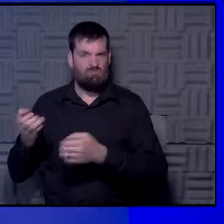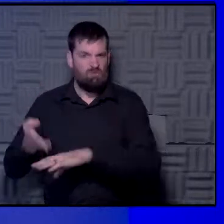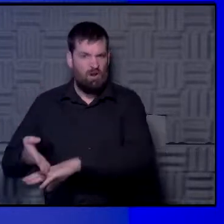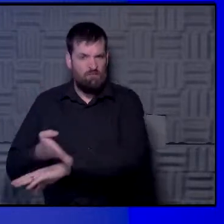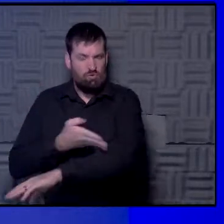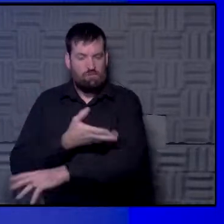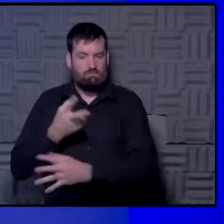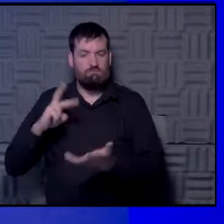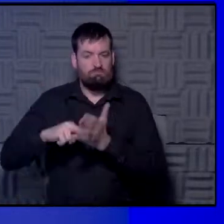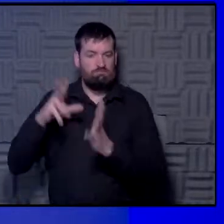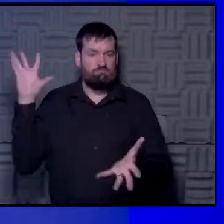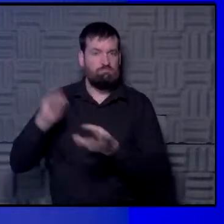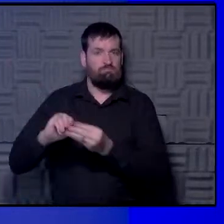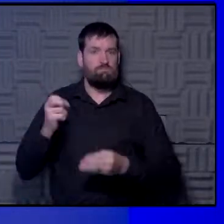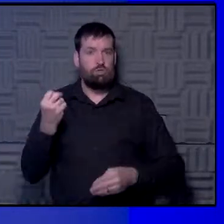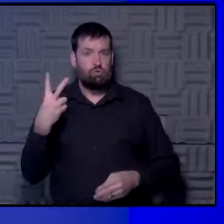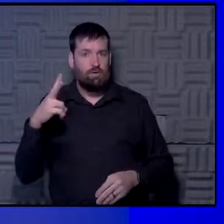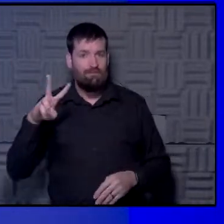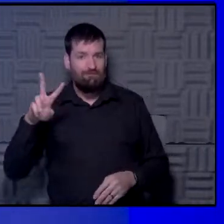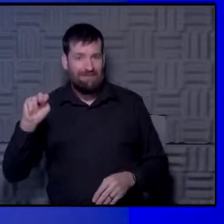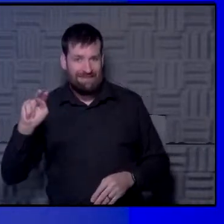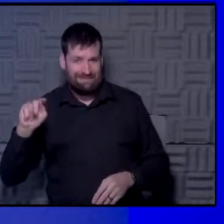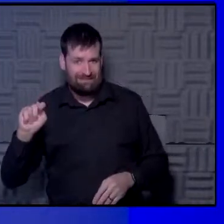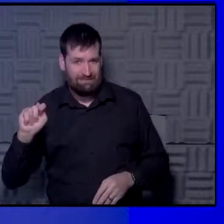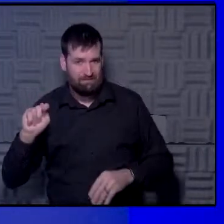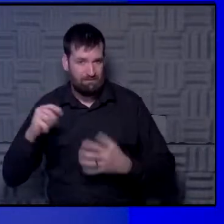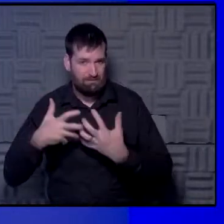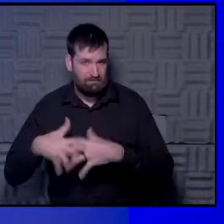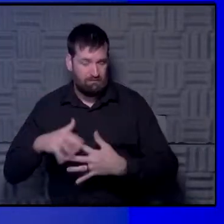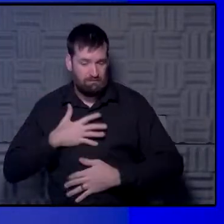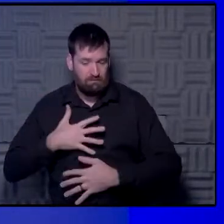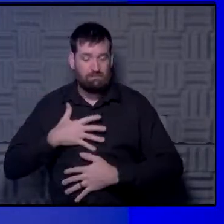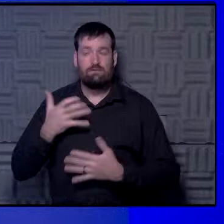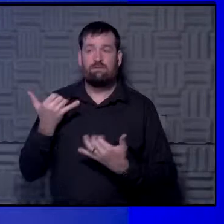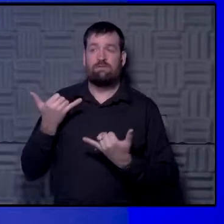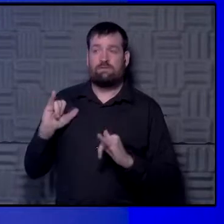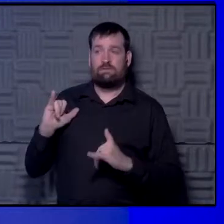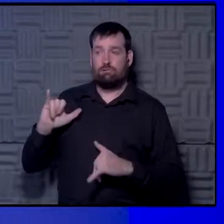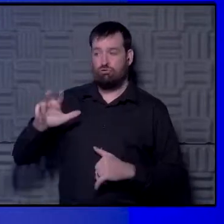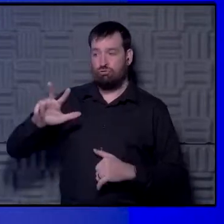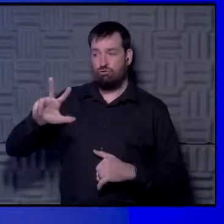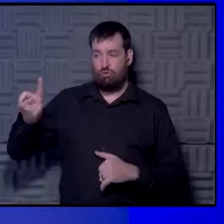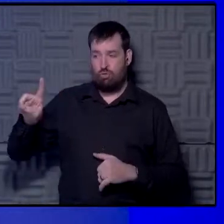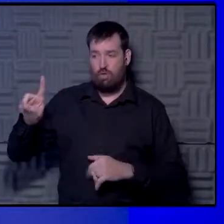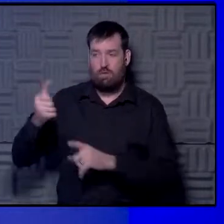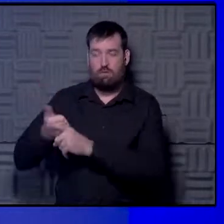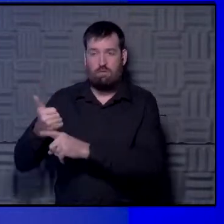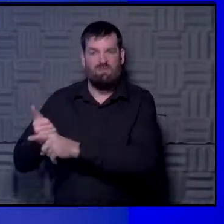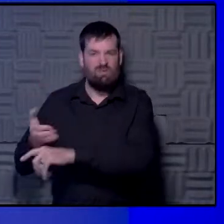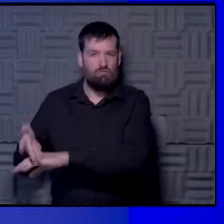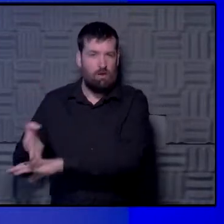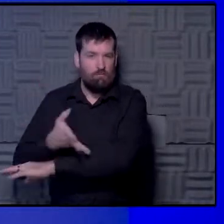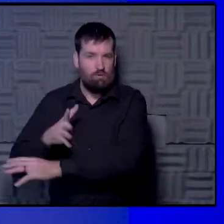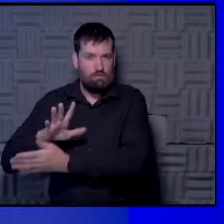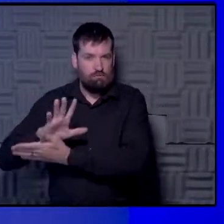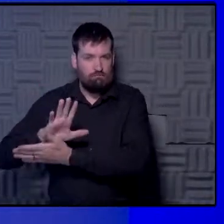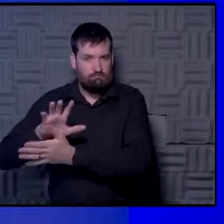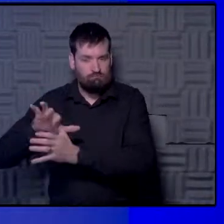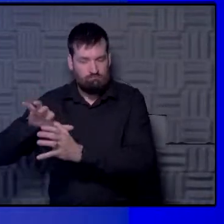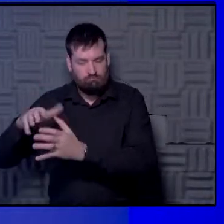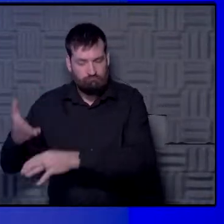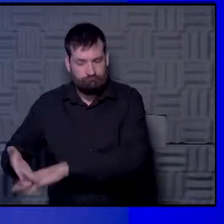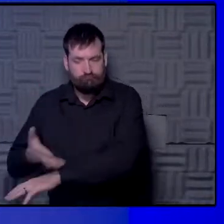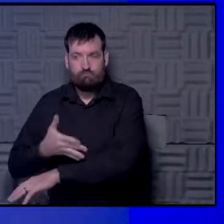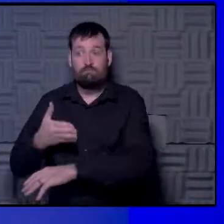So that's 12 total ventilators. Yeah, from COVID, that's Yep. a lot. And we still have 31 patients in-house who are in that recovery period. Now, Hayes